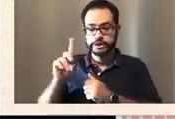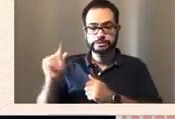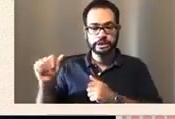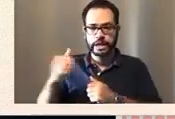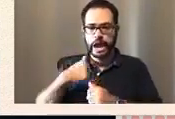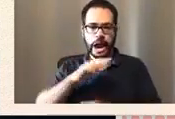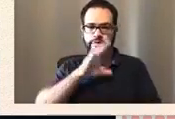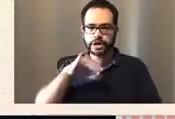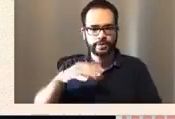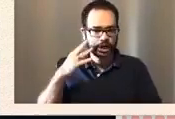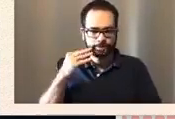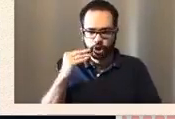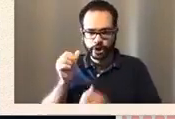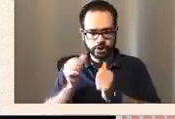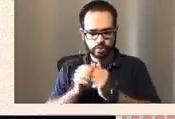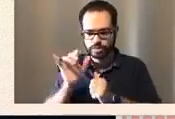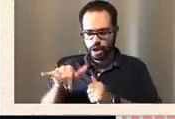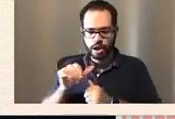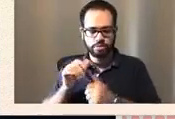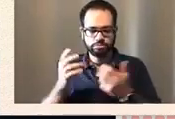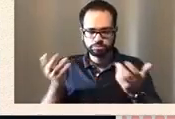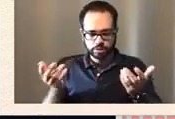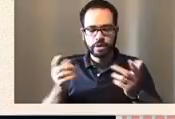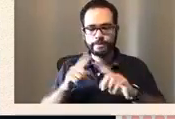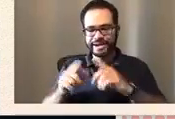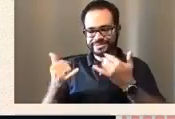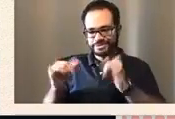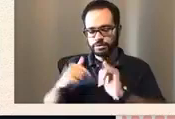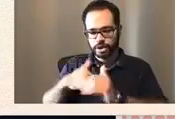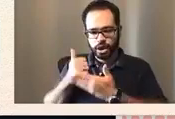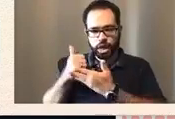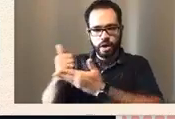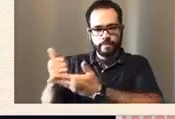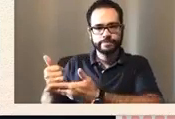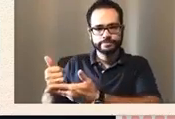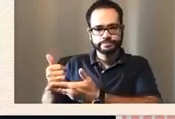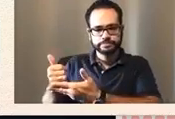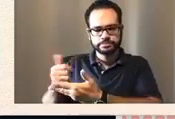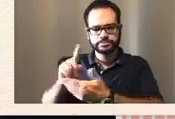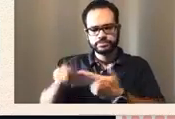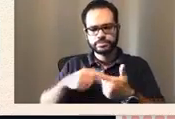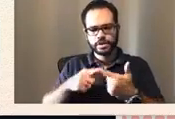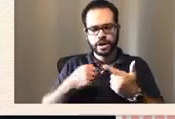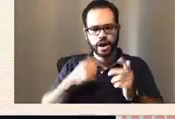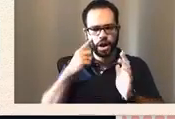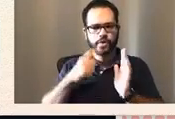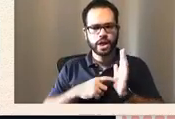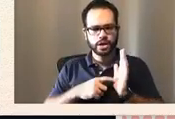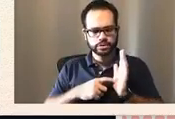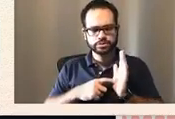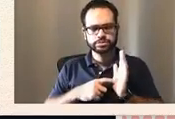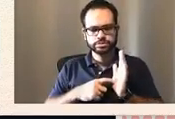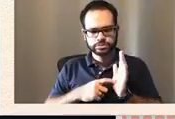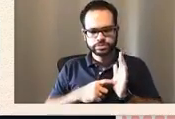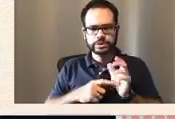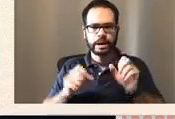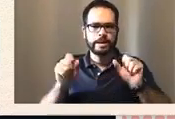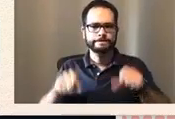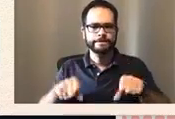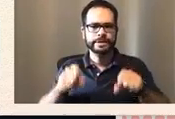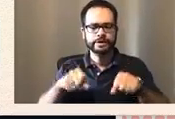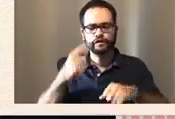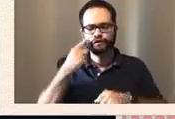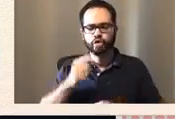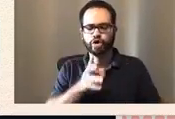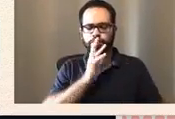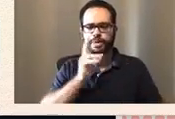experienced what she went through, I was able to help her. And then I realized The ability to speak up for other